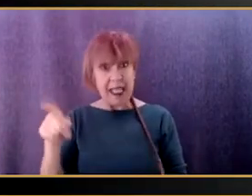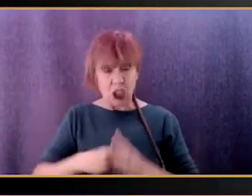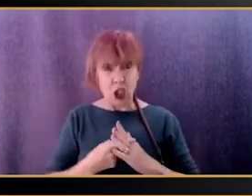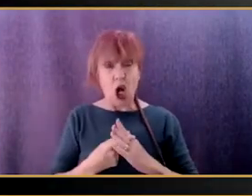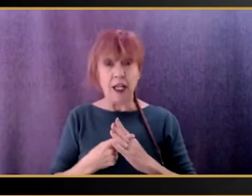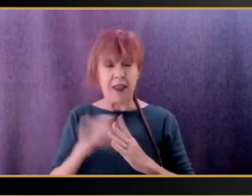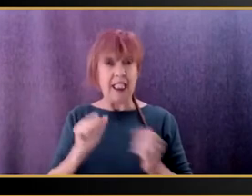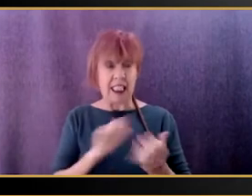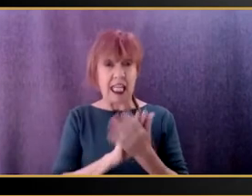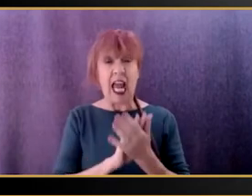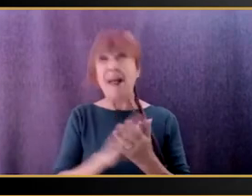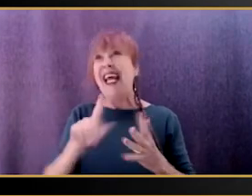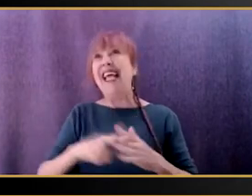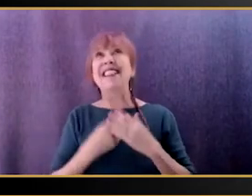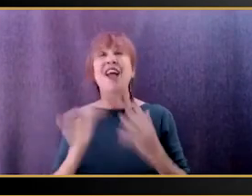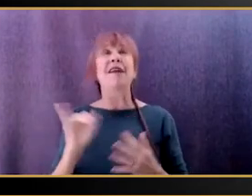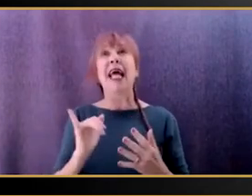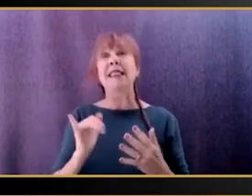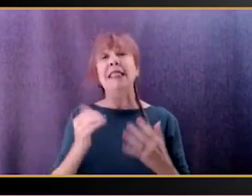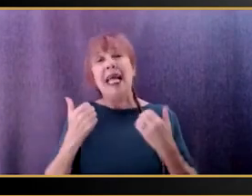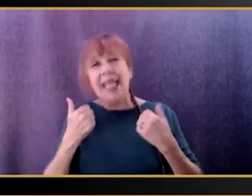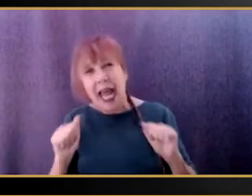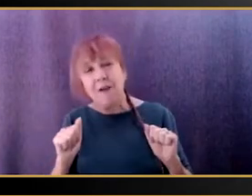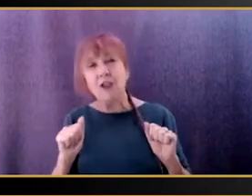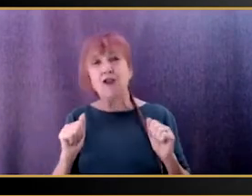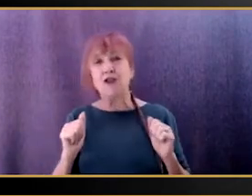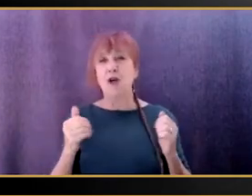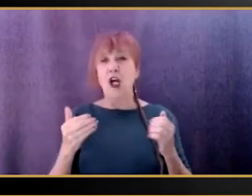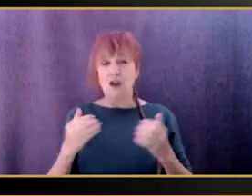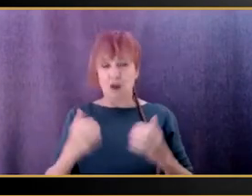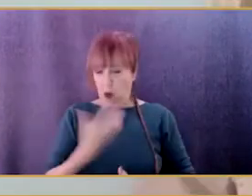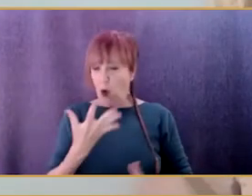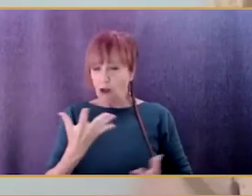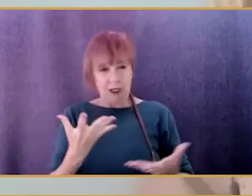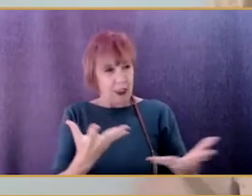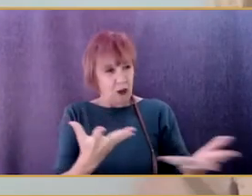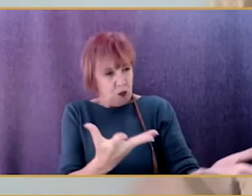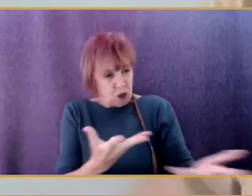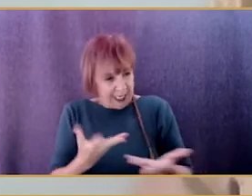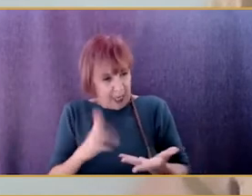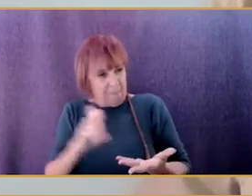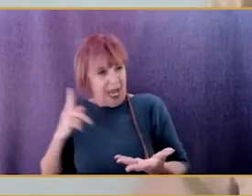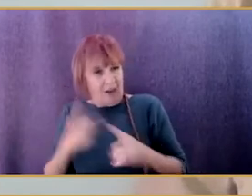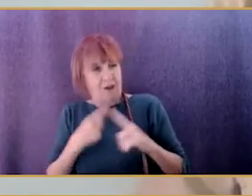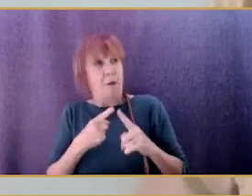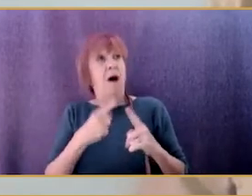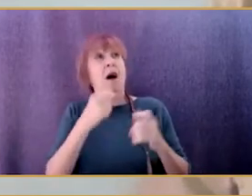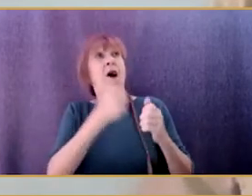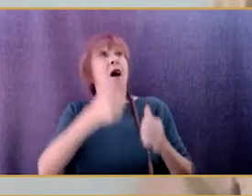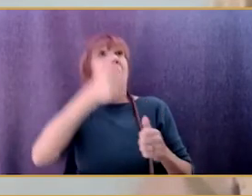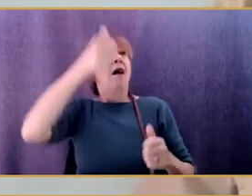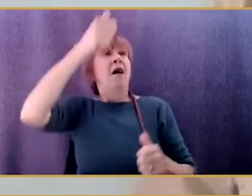started the Green Mill They started as a kind of an effort to bring poetry back from the